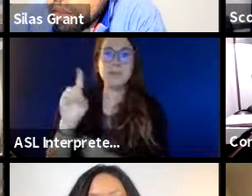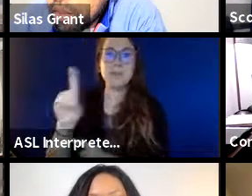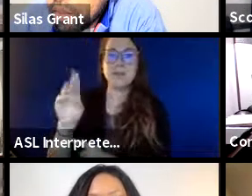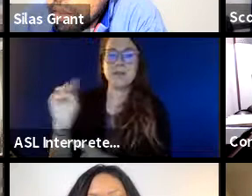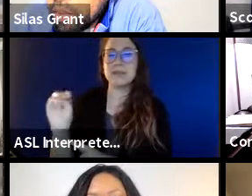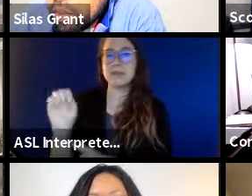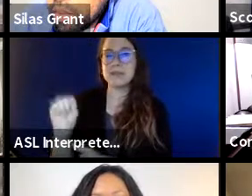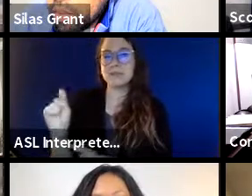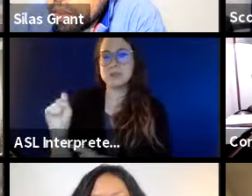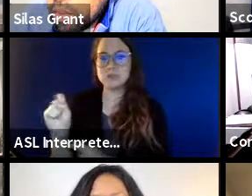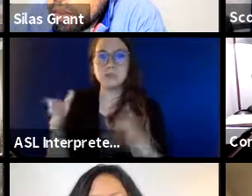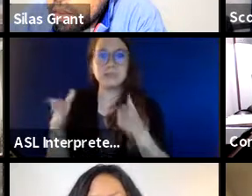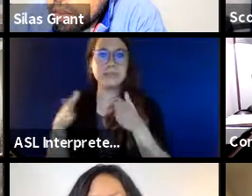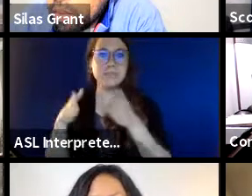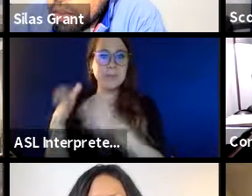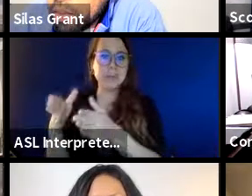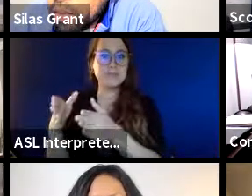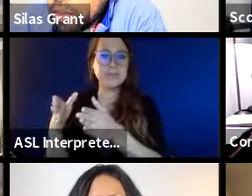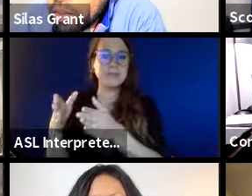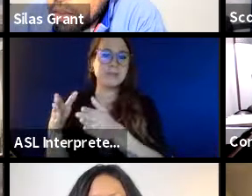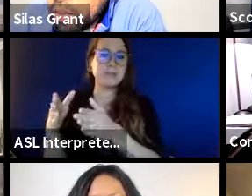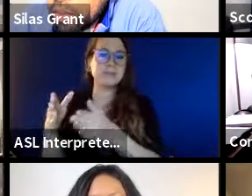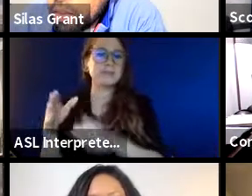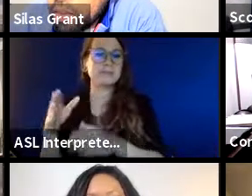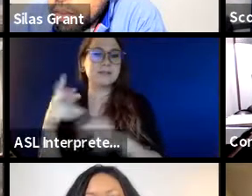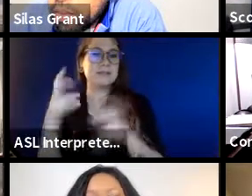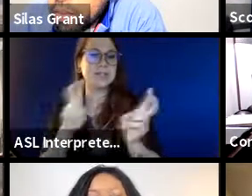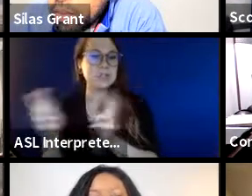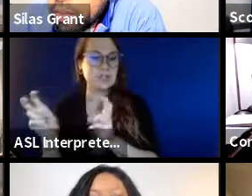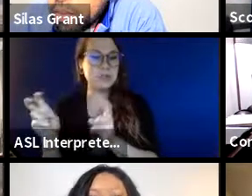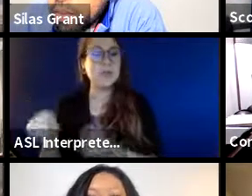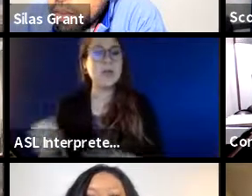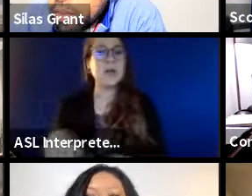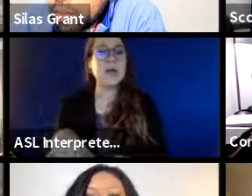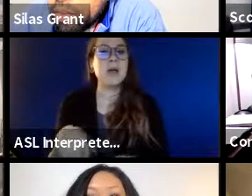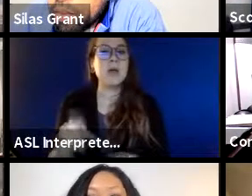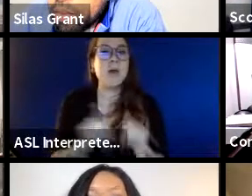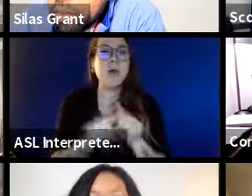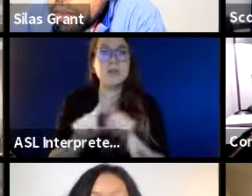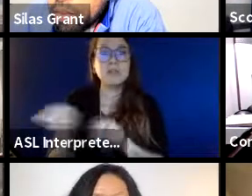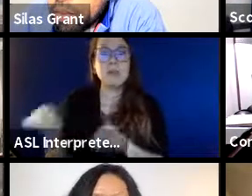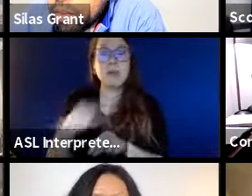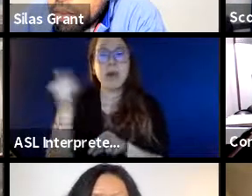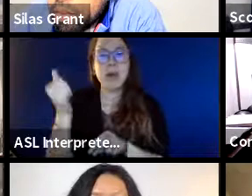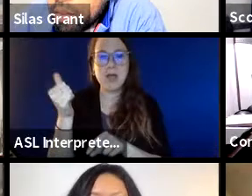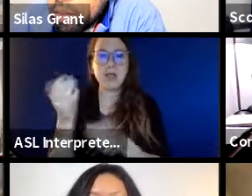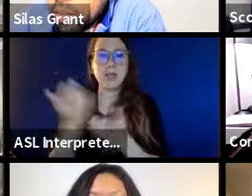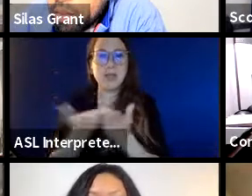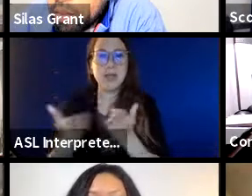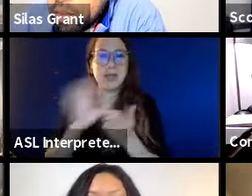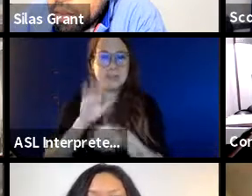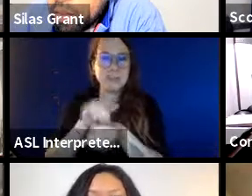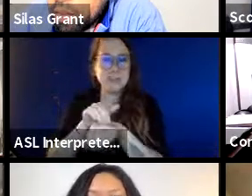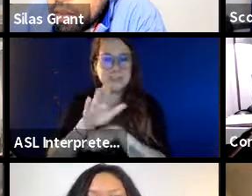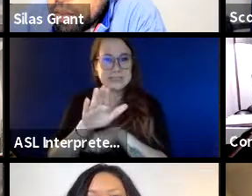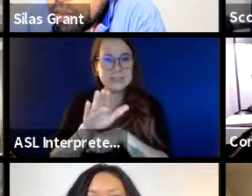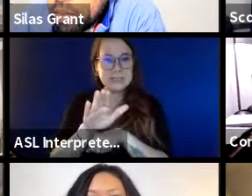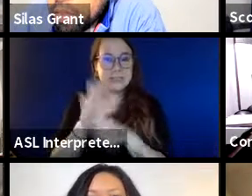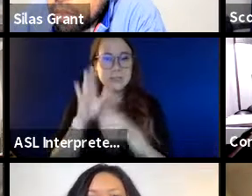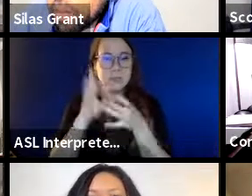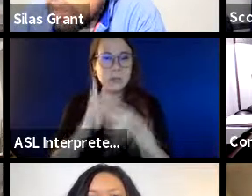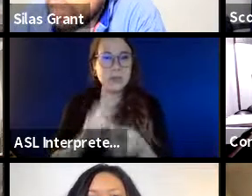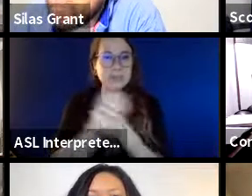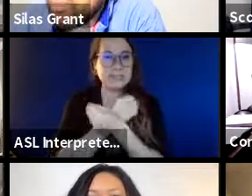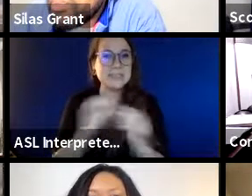Street paving issue, as well as some of the other items that we've sent your way recently, especially regarding